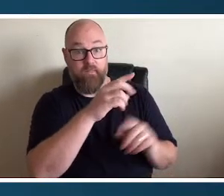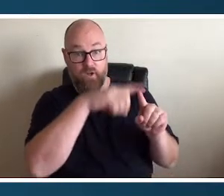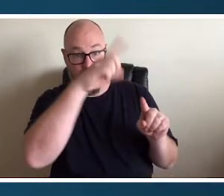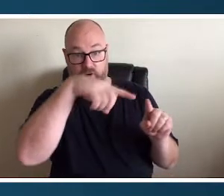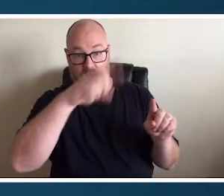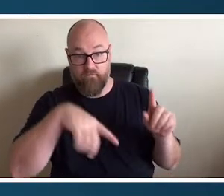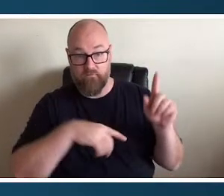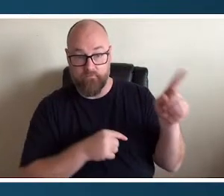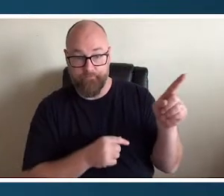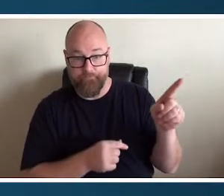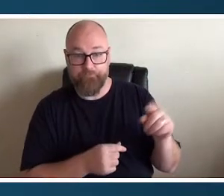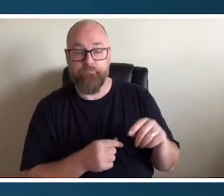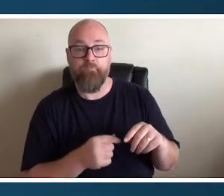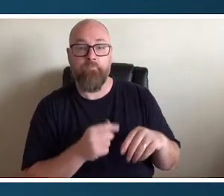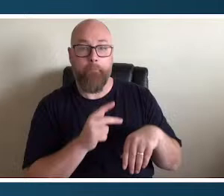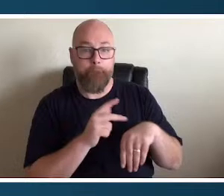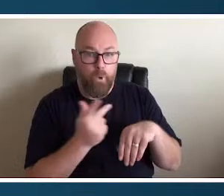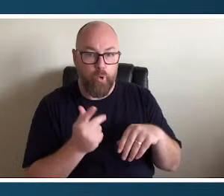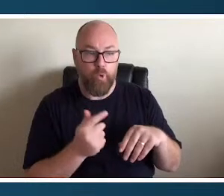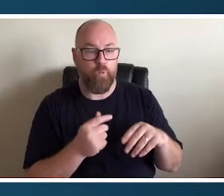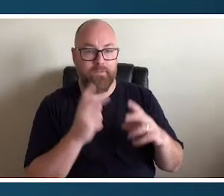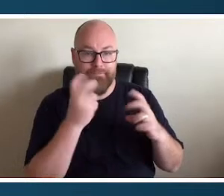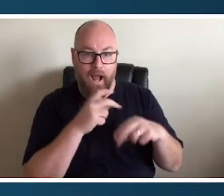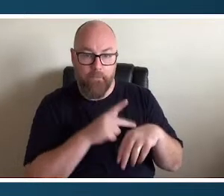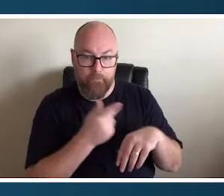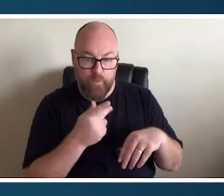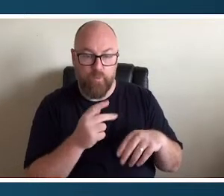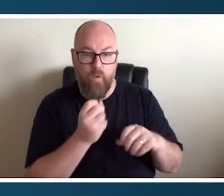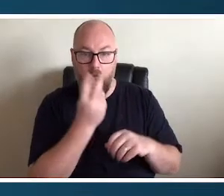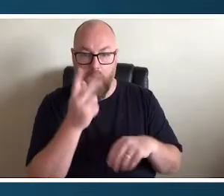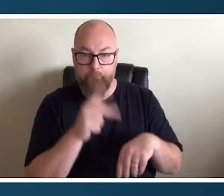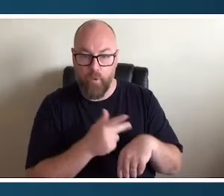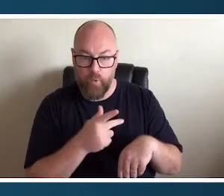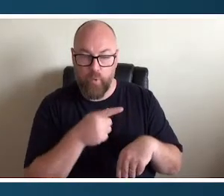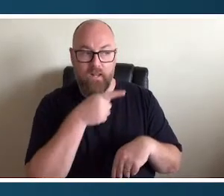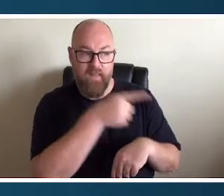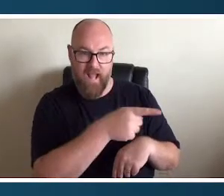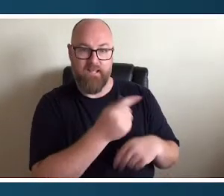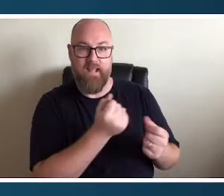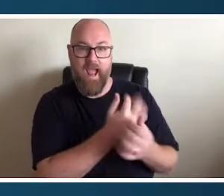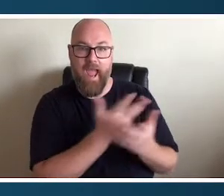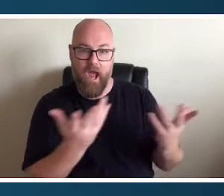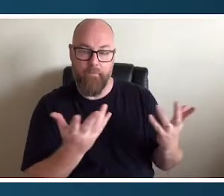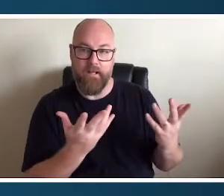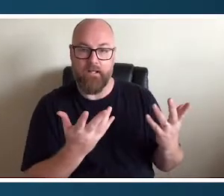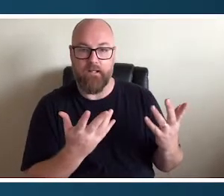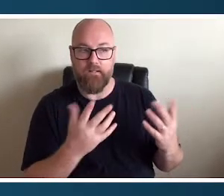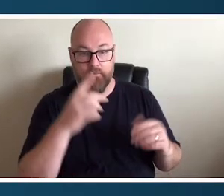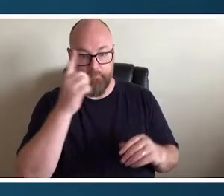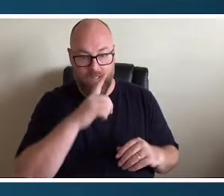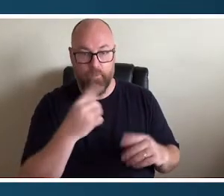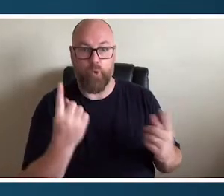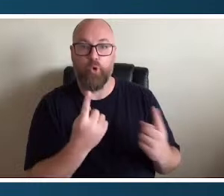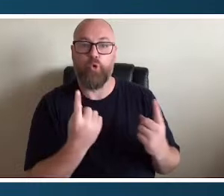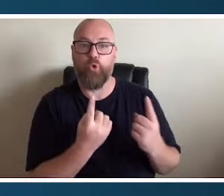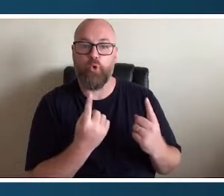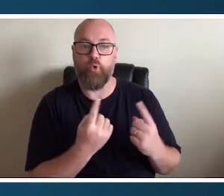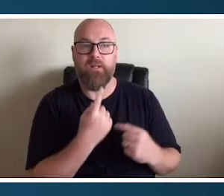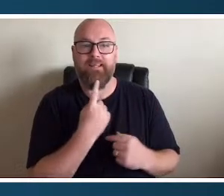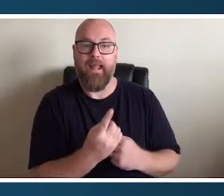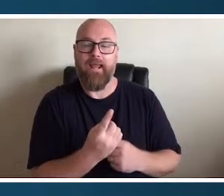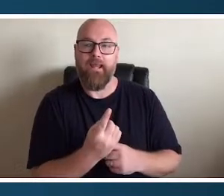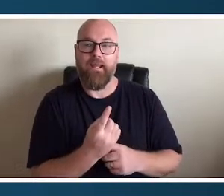blue, the dark blue and light blue are the percentage of households who said that the